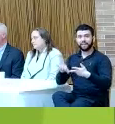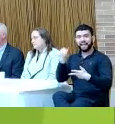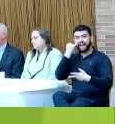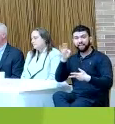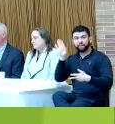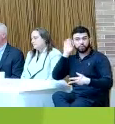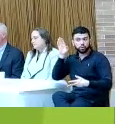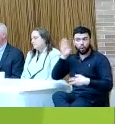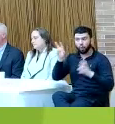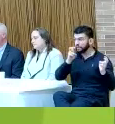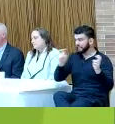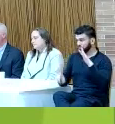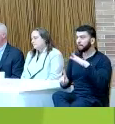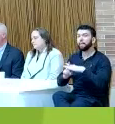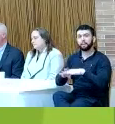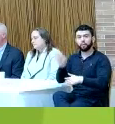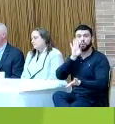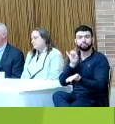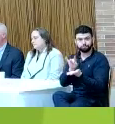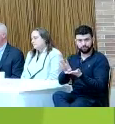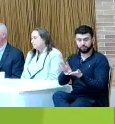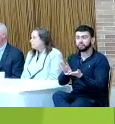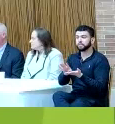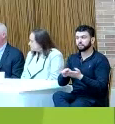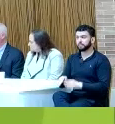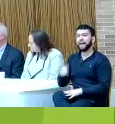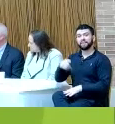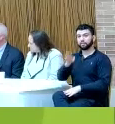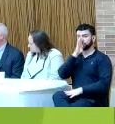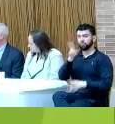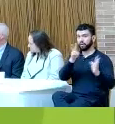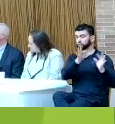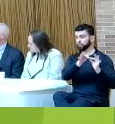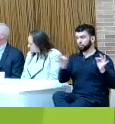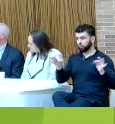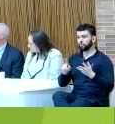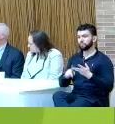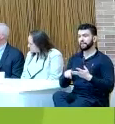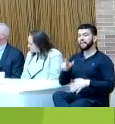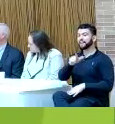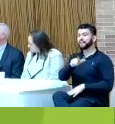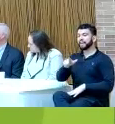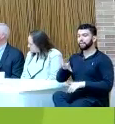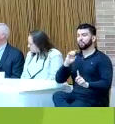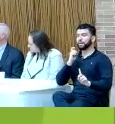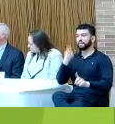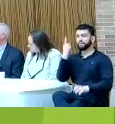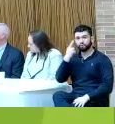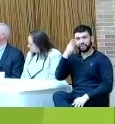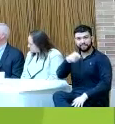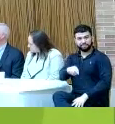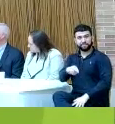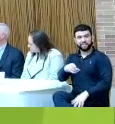an issue for any reason this is a direct quote landlord gives the reason Tenon cannot fight the